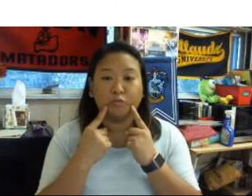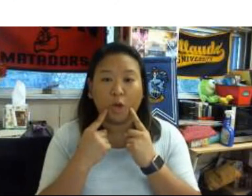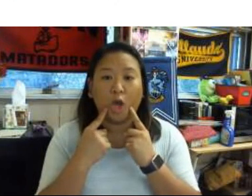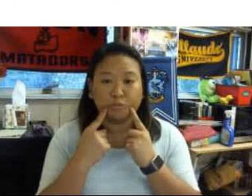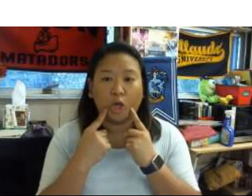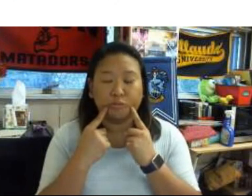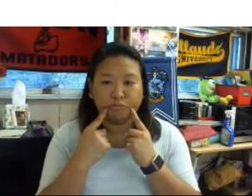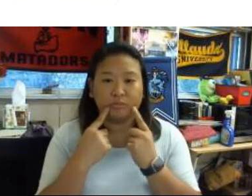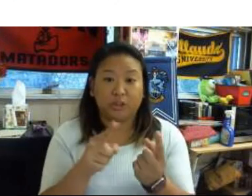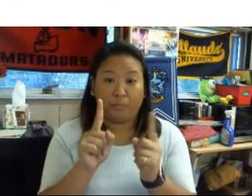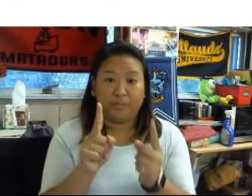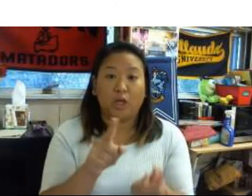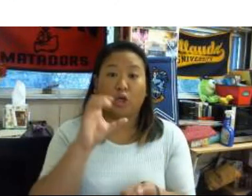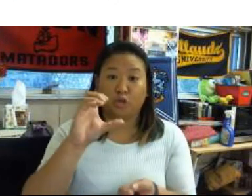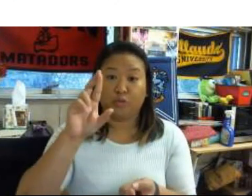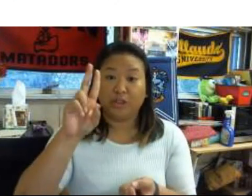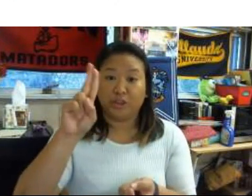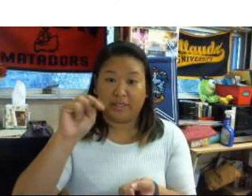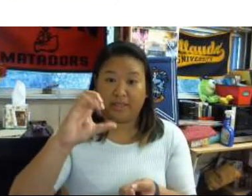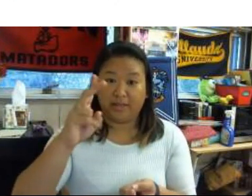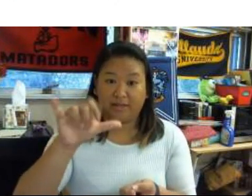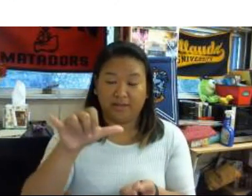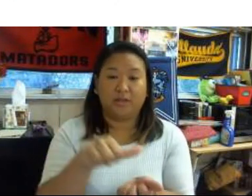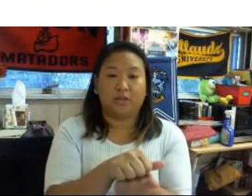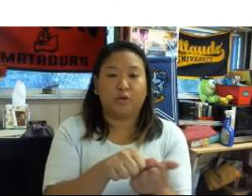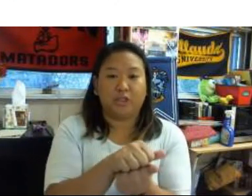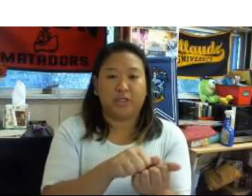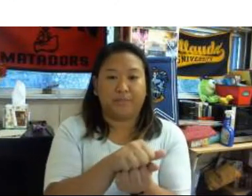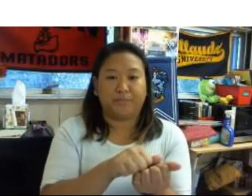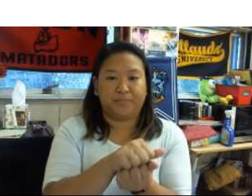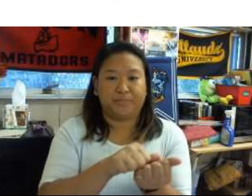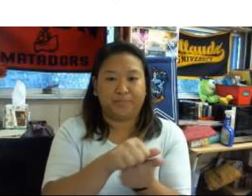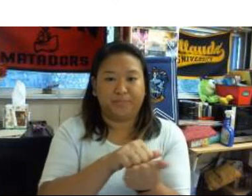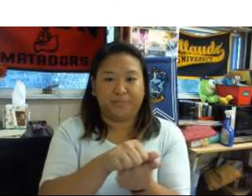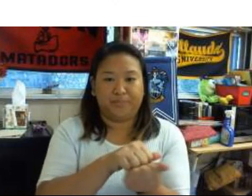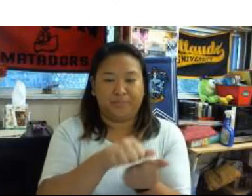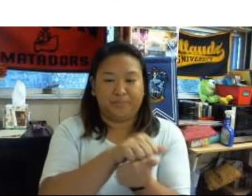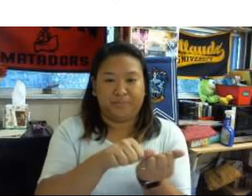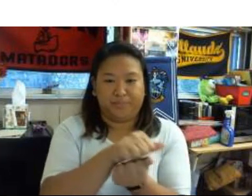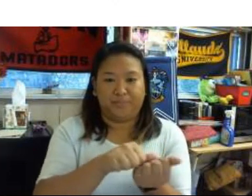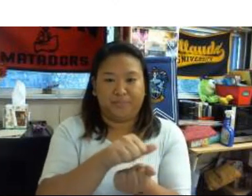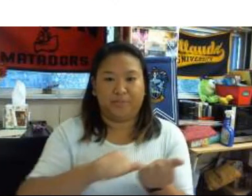chewing. So, crunchy, crunchy.